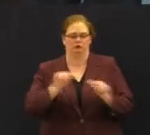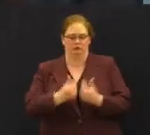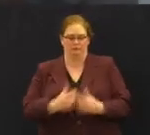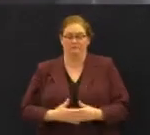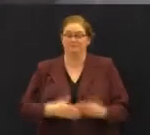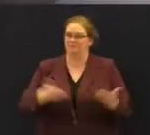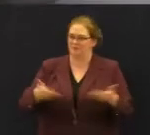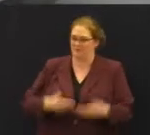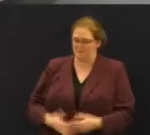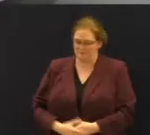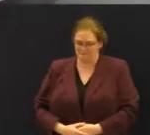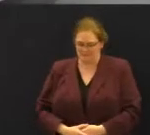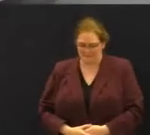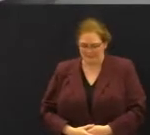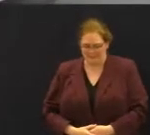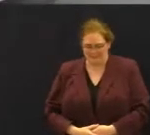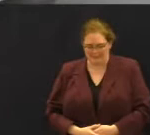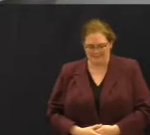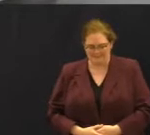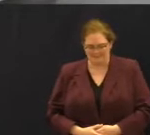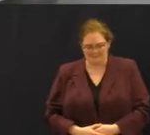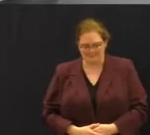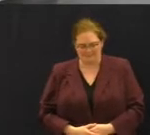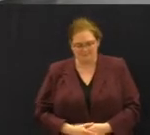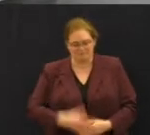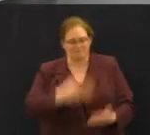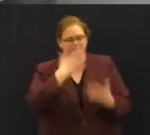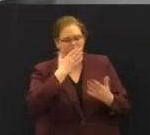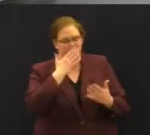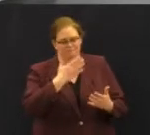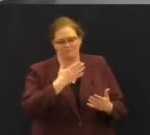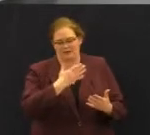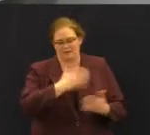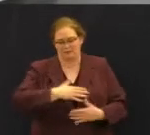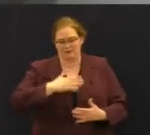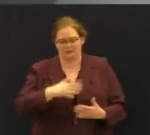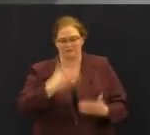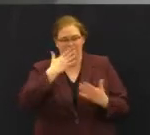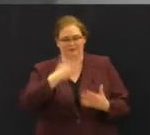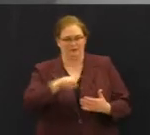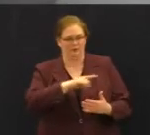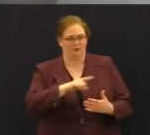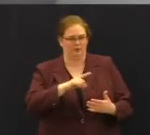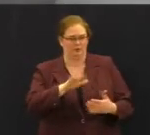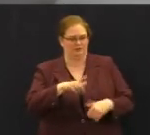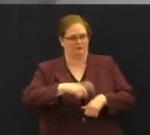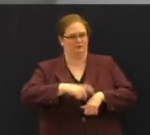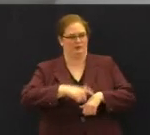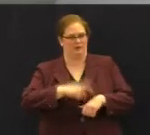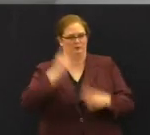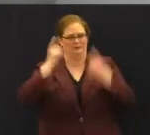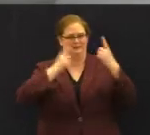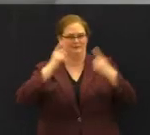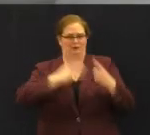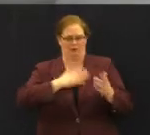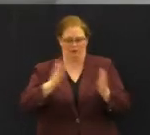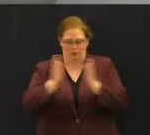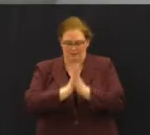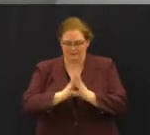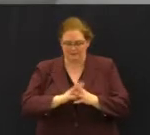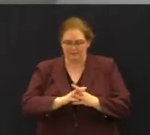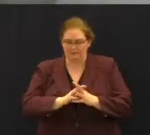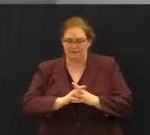Welcome, Ed. Welcome. Thank you. I appreciate it, and I'd like to thank you for taking time to consider our request.